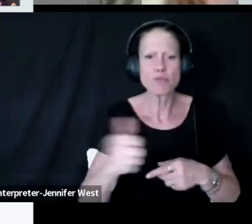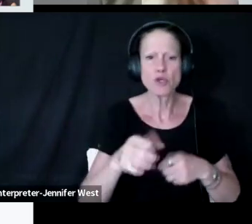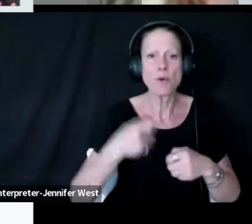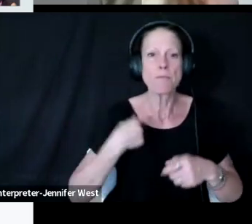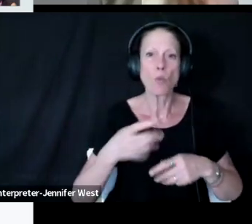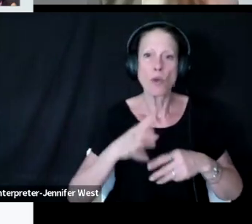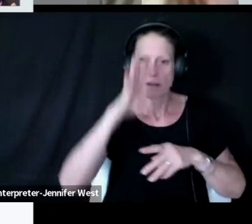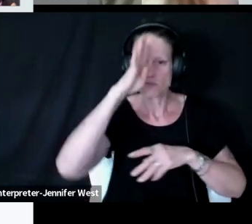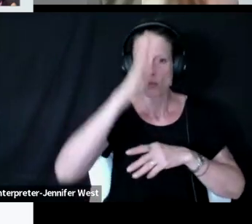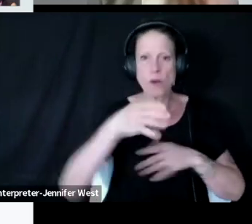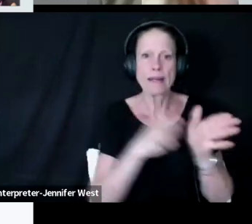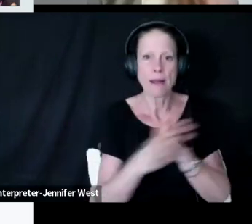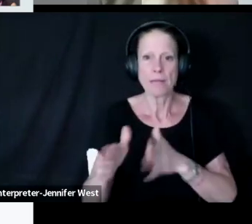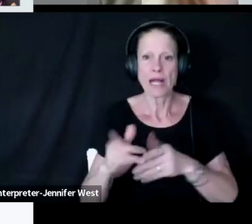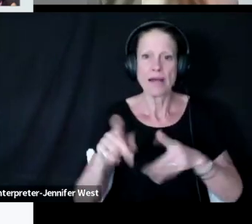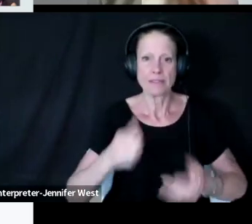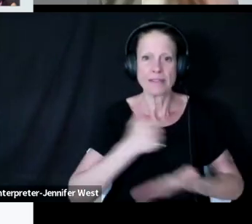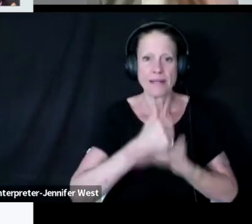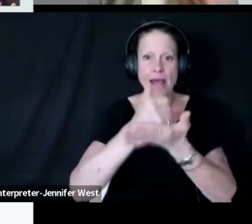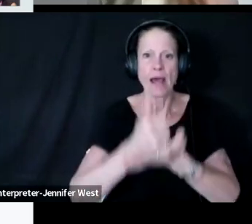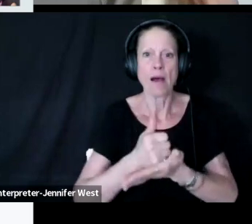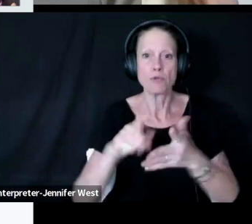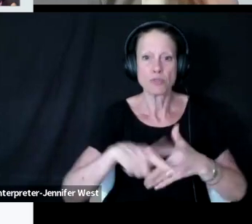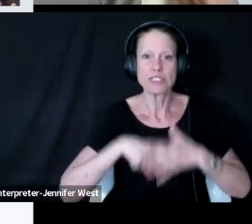plan to help you get started and complete your plan.